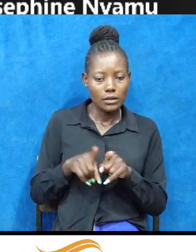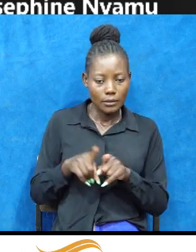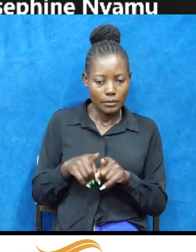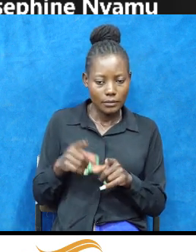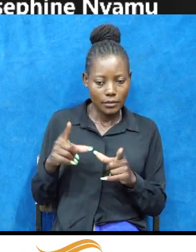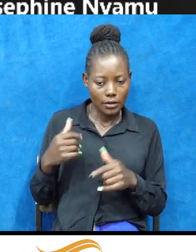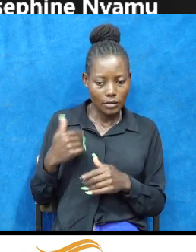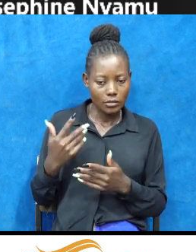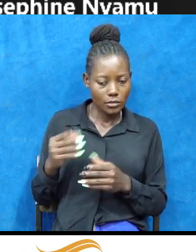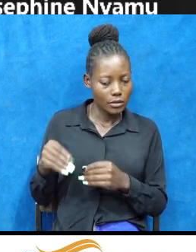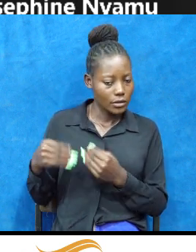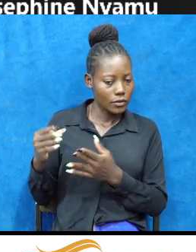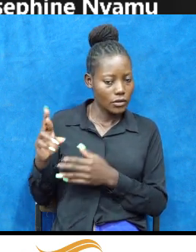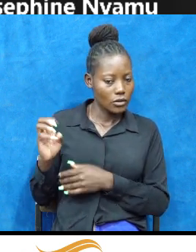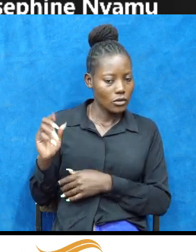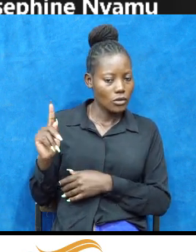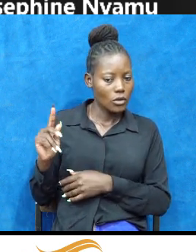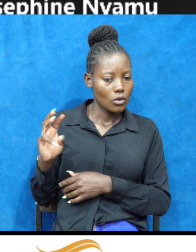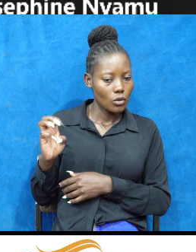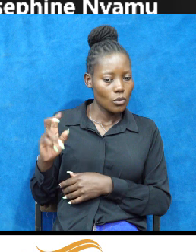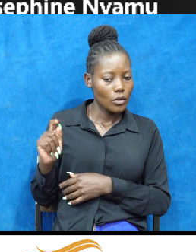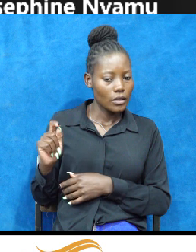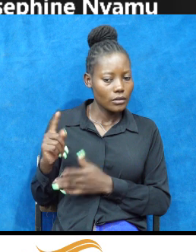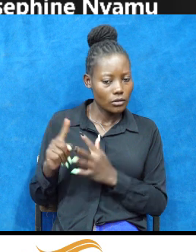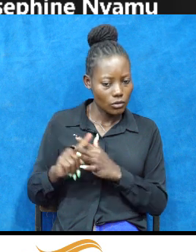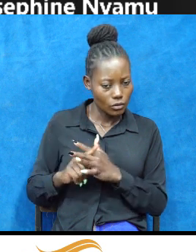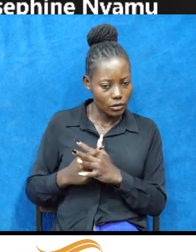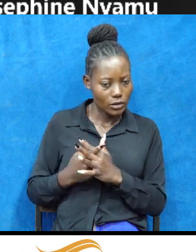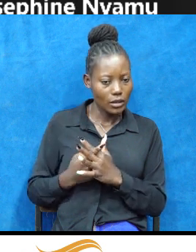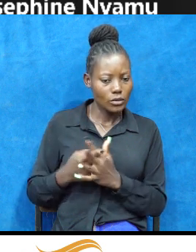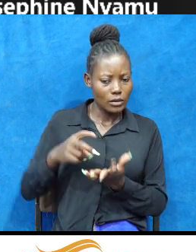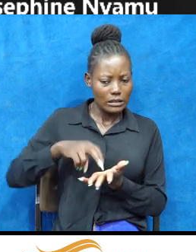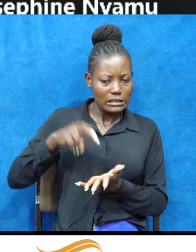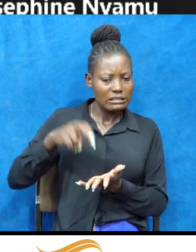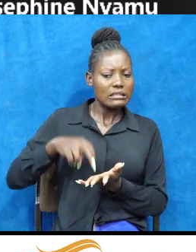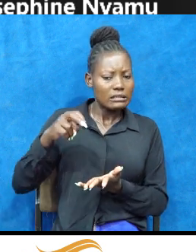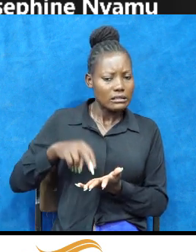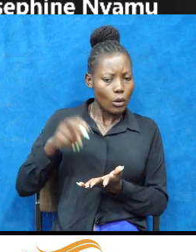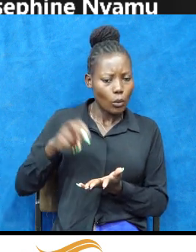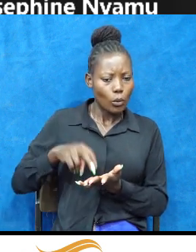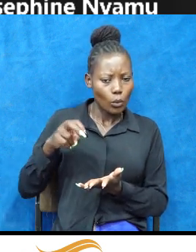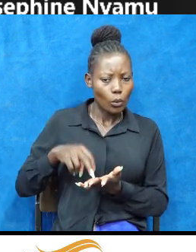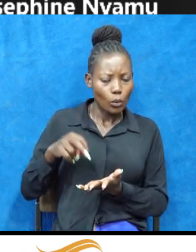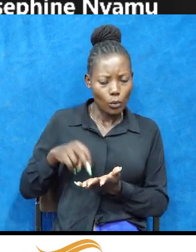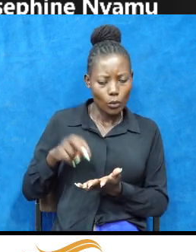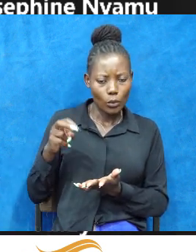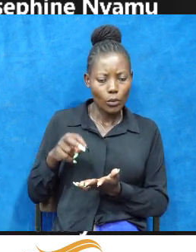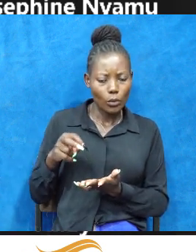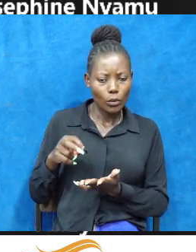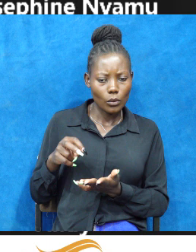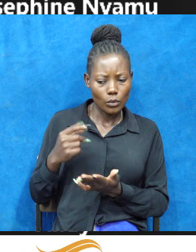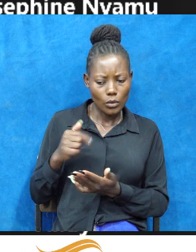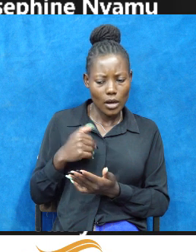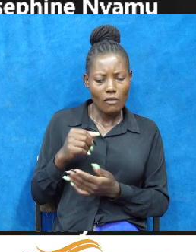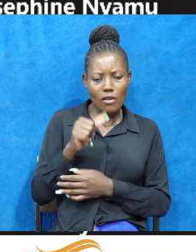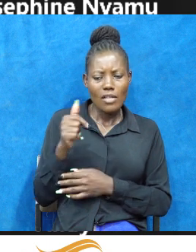let me kind of go over it real quick. So you start with an in-place jump. Kyle has linked some descriptions here,